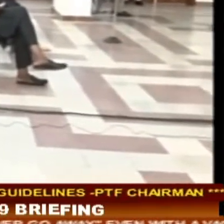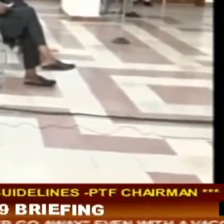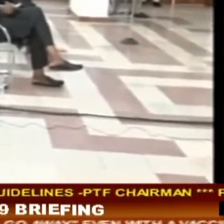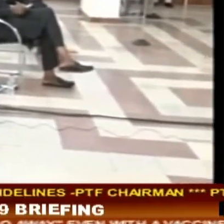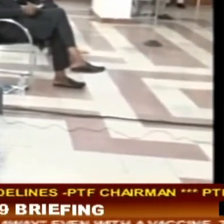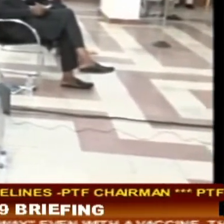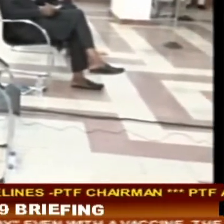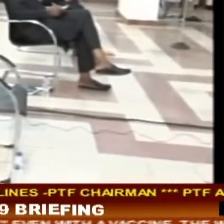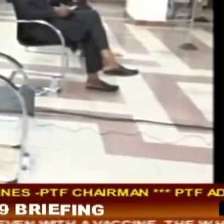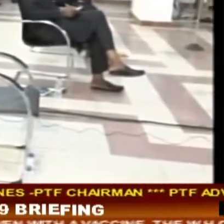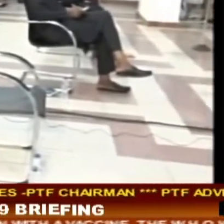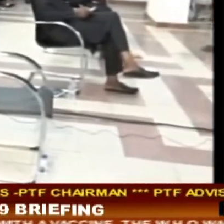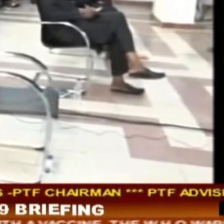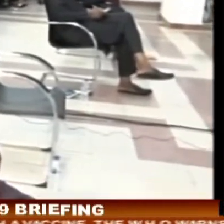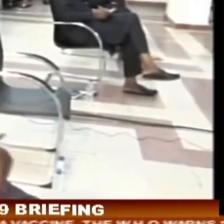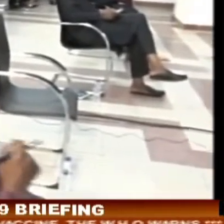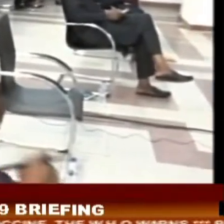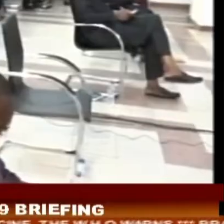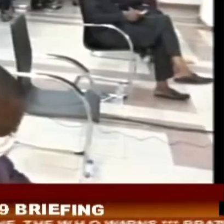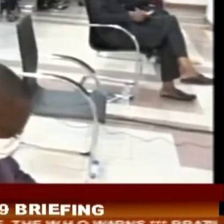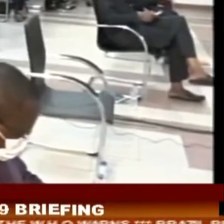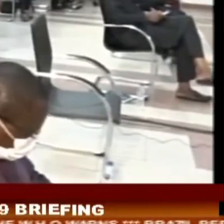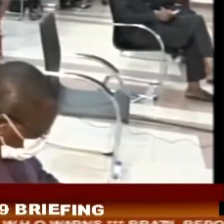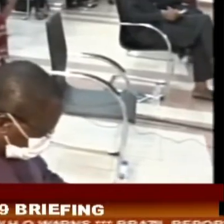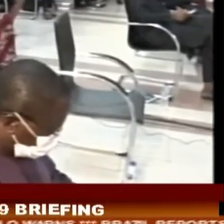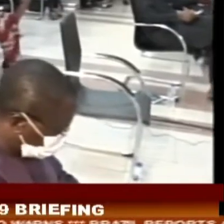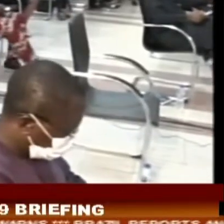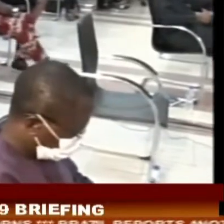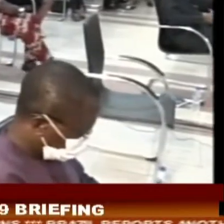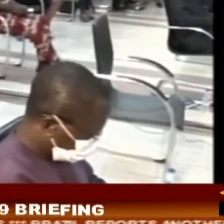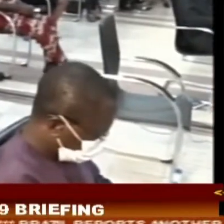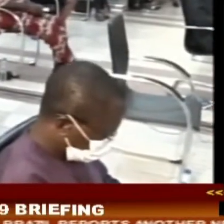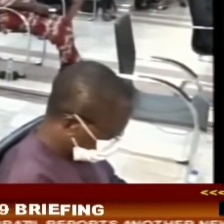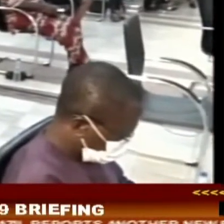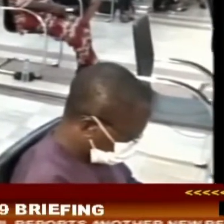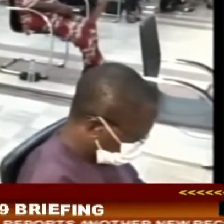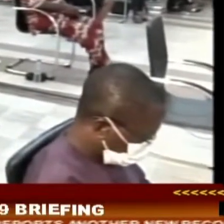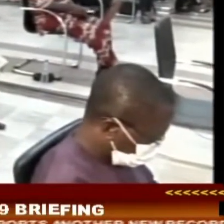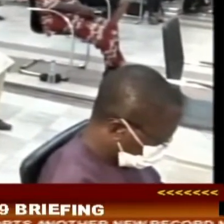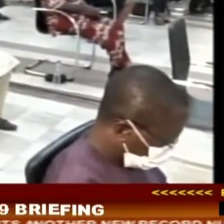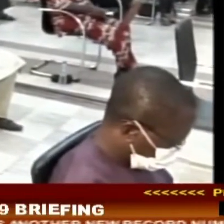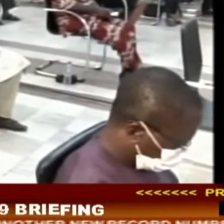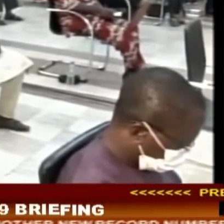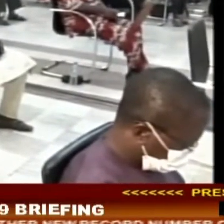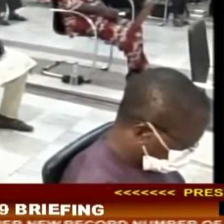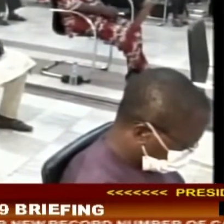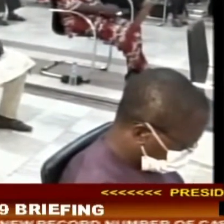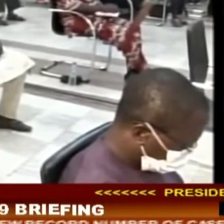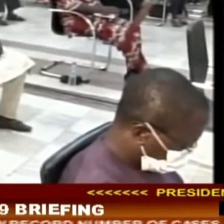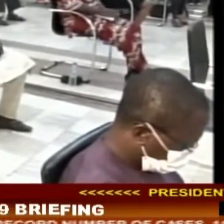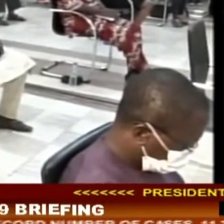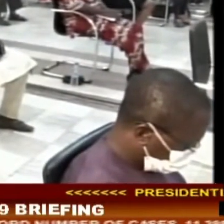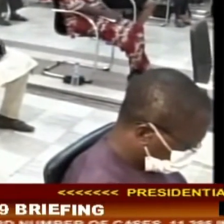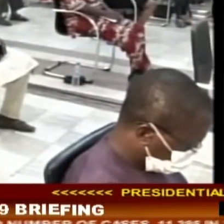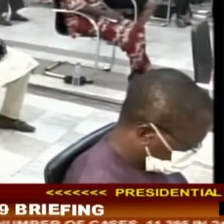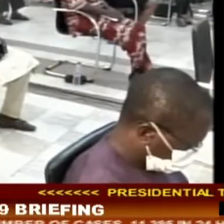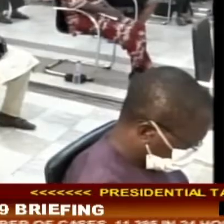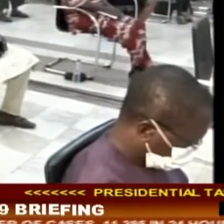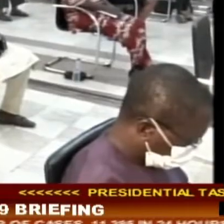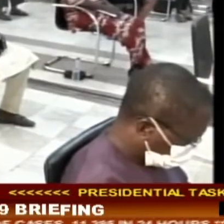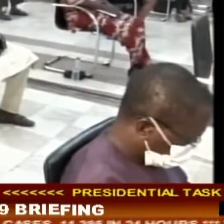ministers gentlemen and Ladies of the press um let me start by acknowledging ing the very